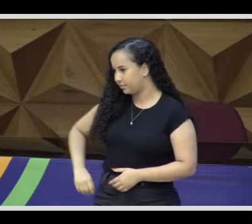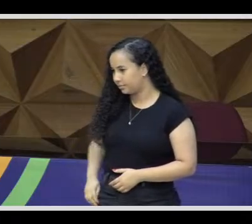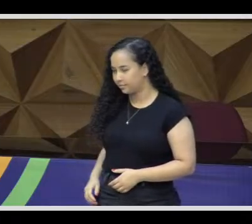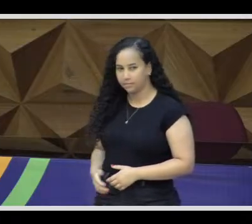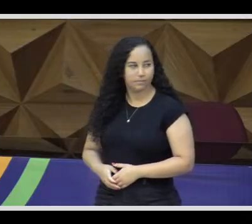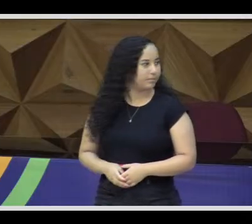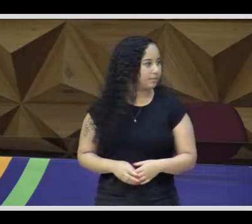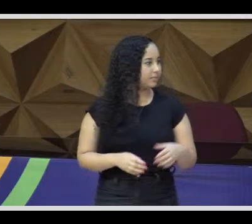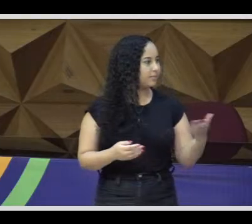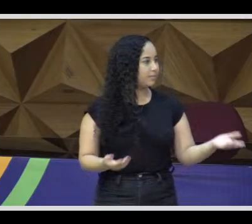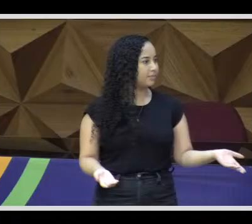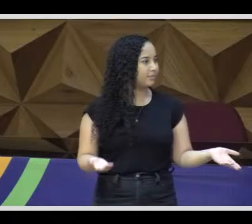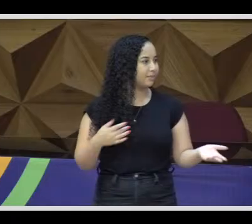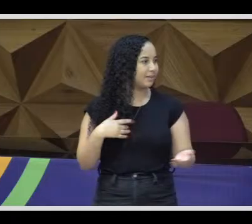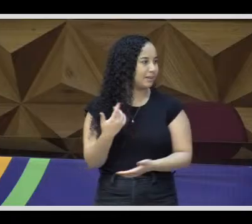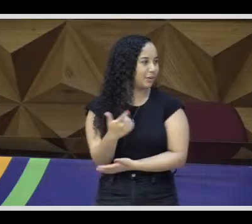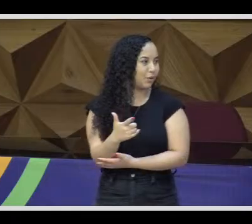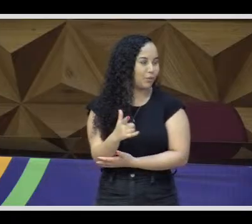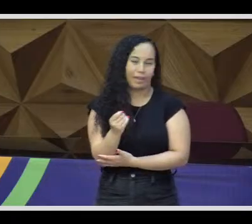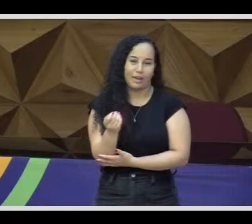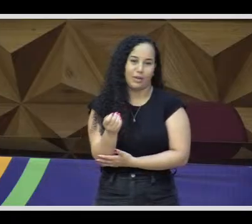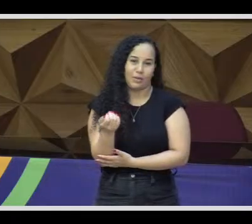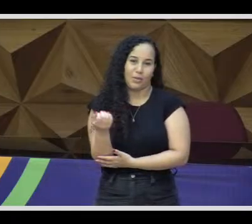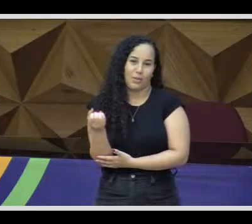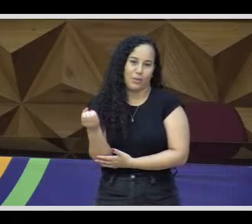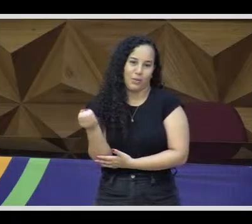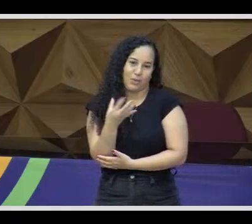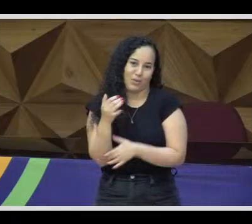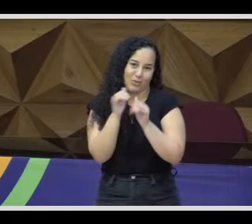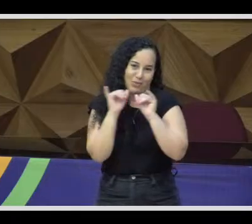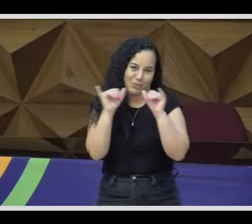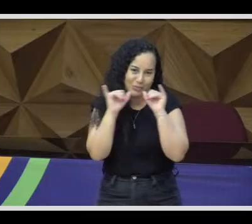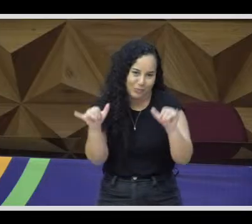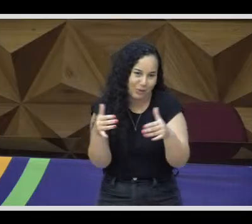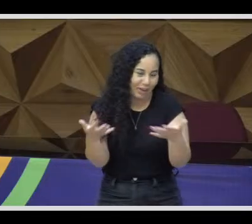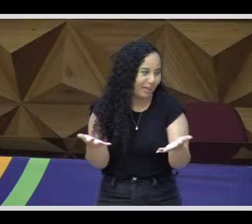I don't have any other news to give.